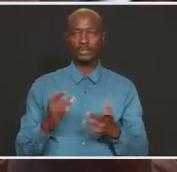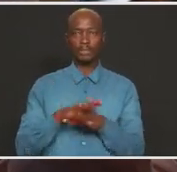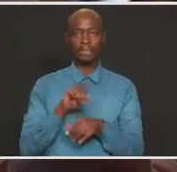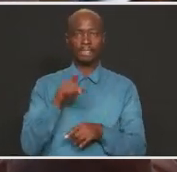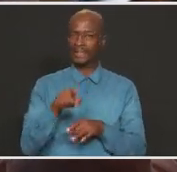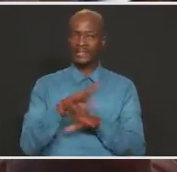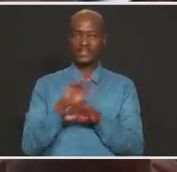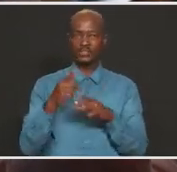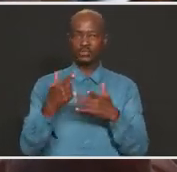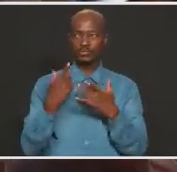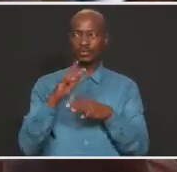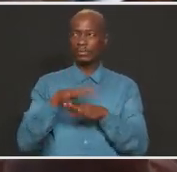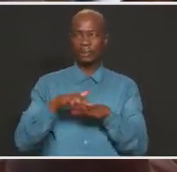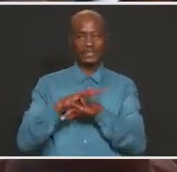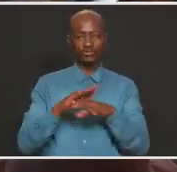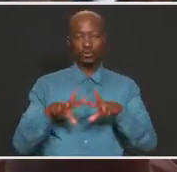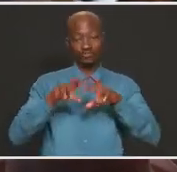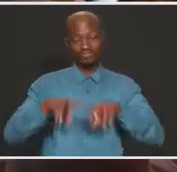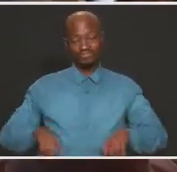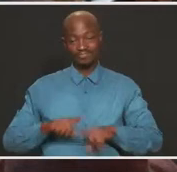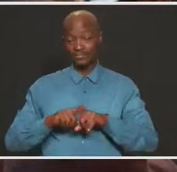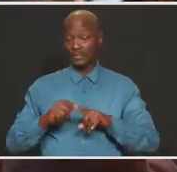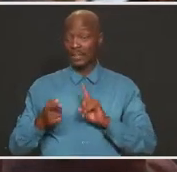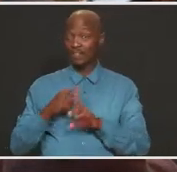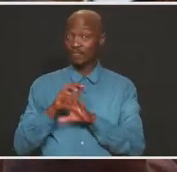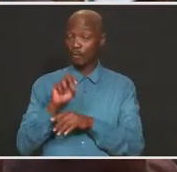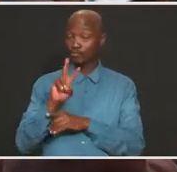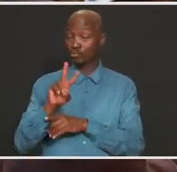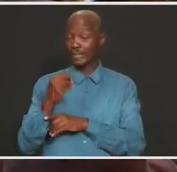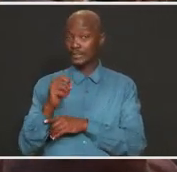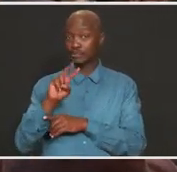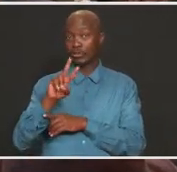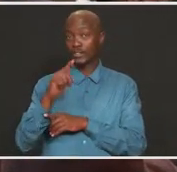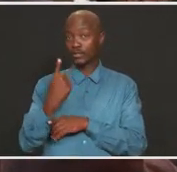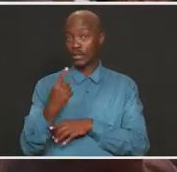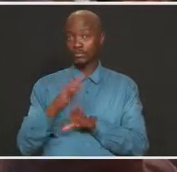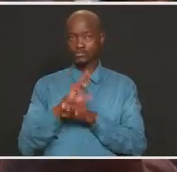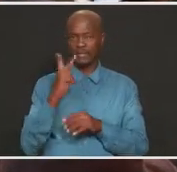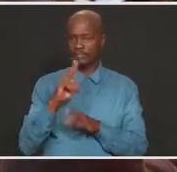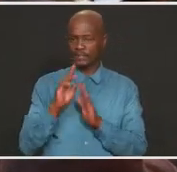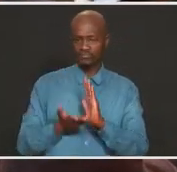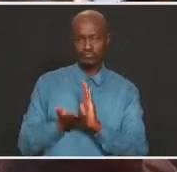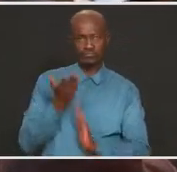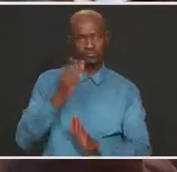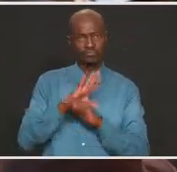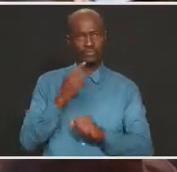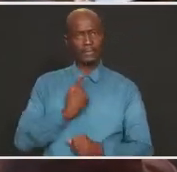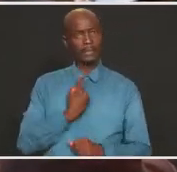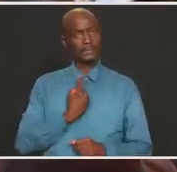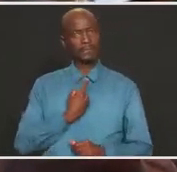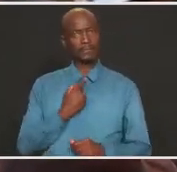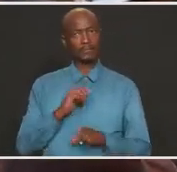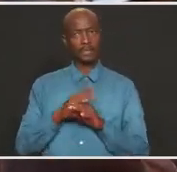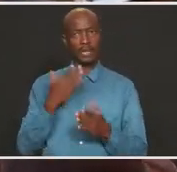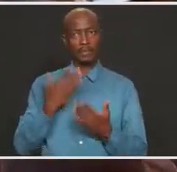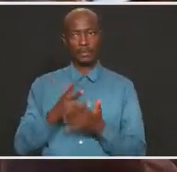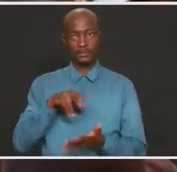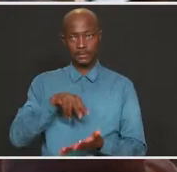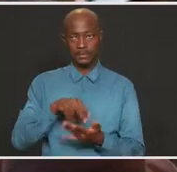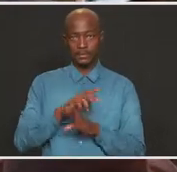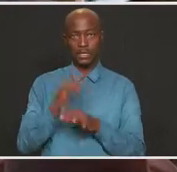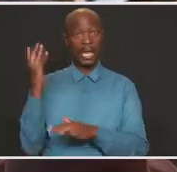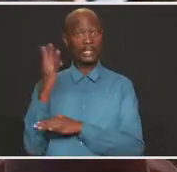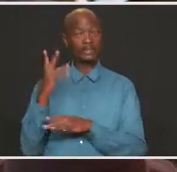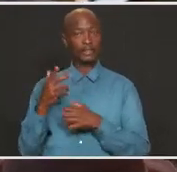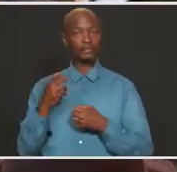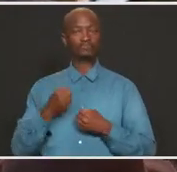based on Research I've been homeschooled since 2021 and I've seen tremendous improvements in myself I am able to stand here and